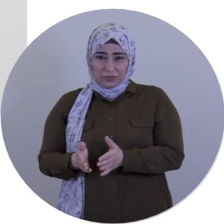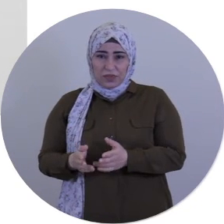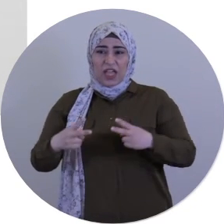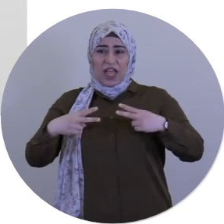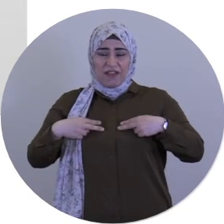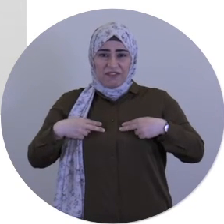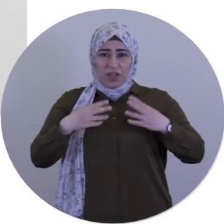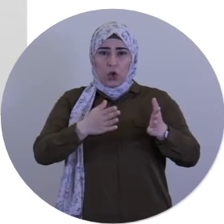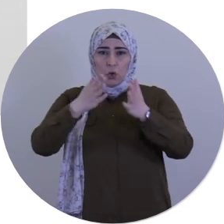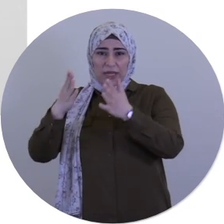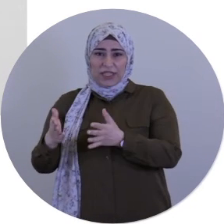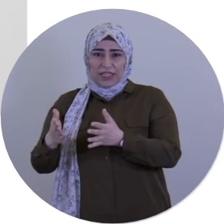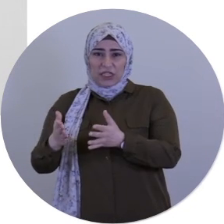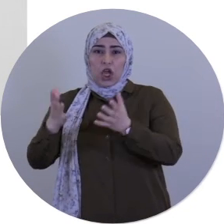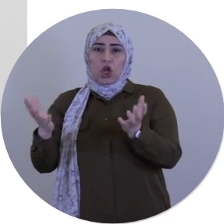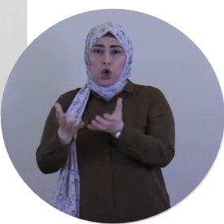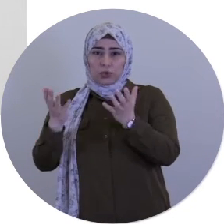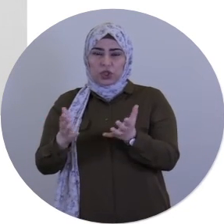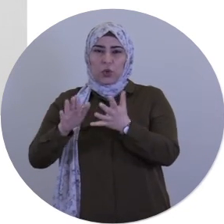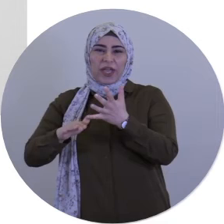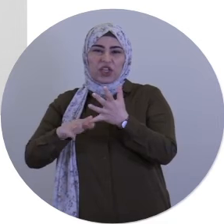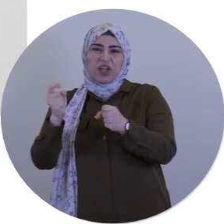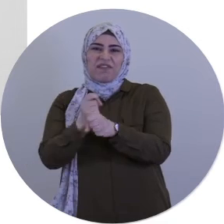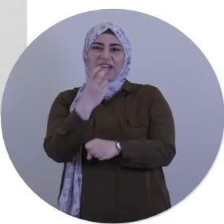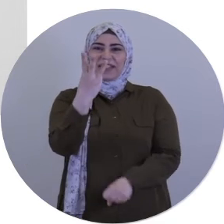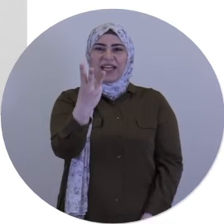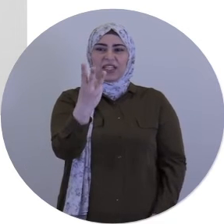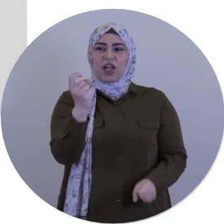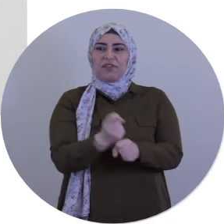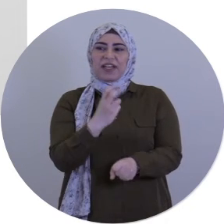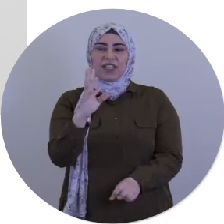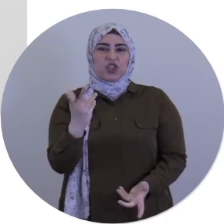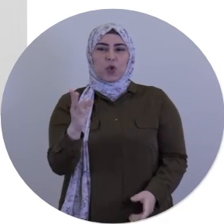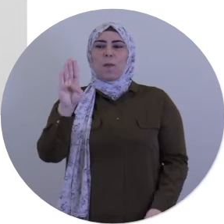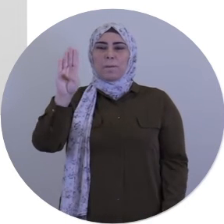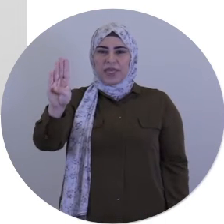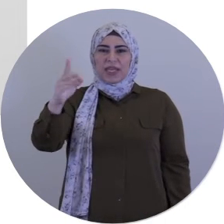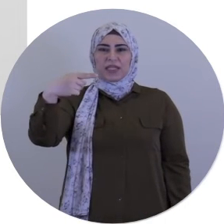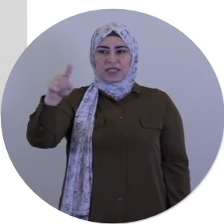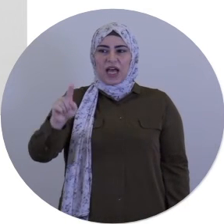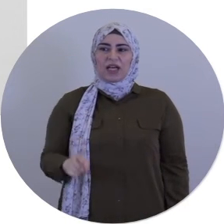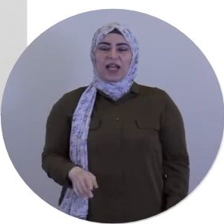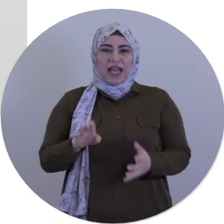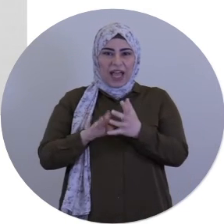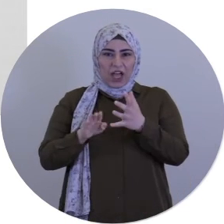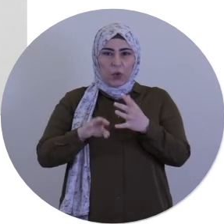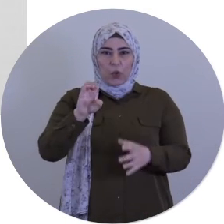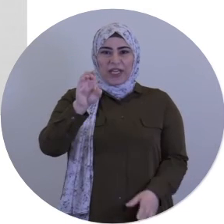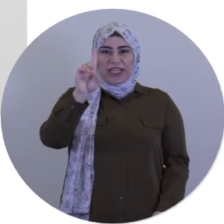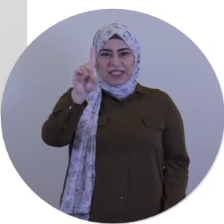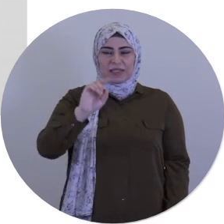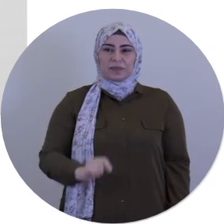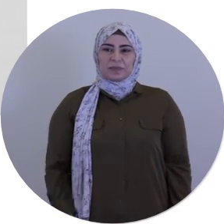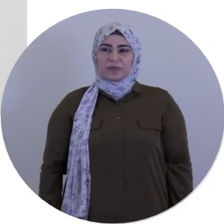equation, the verb is always in the past participle. So the answer is going to be excellent, delivered. Let's look